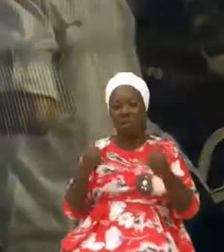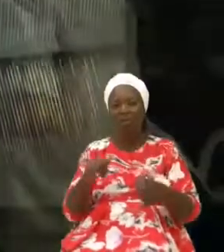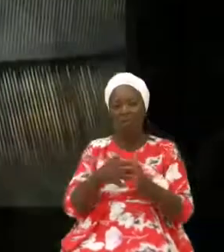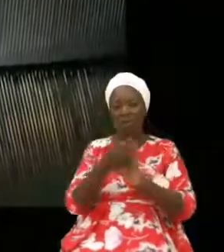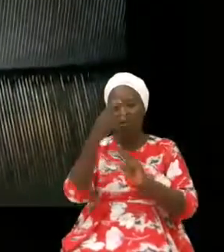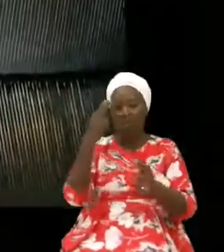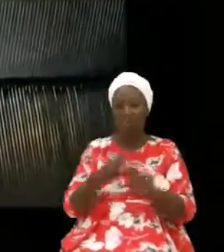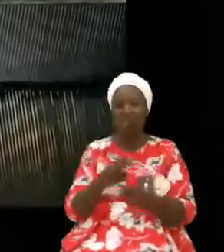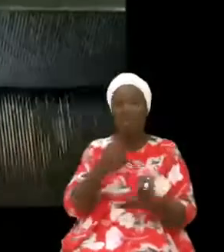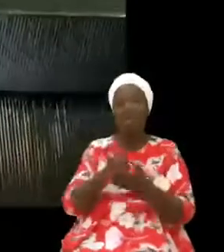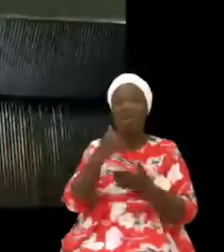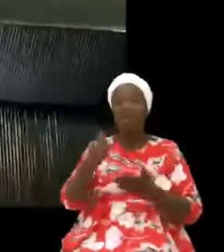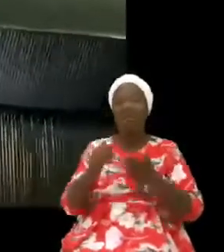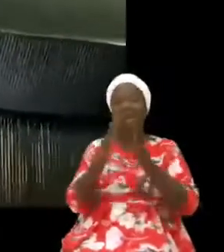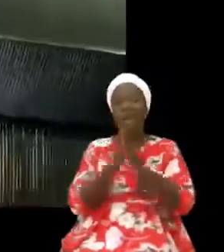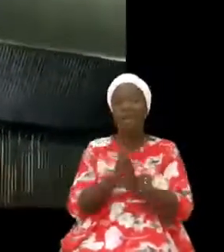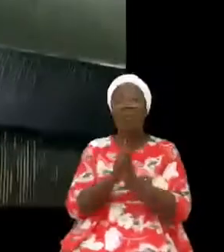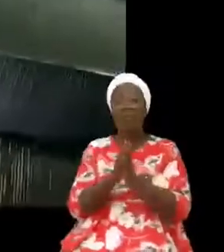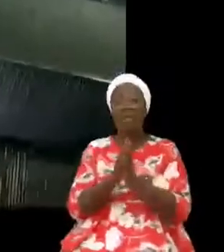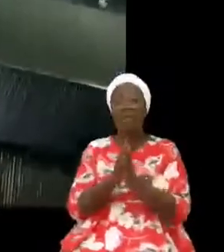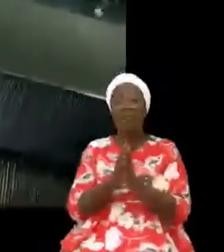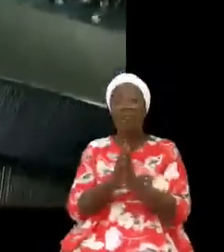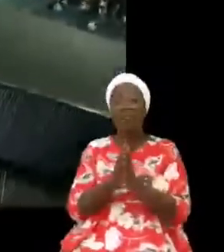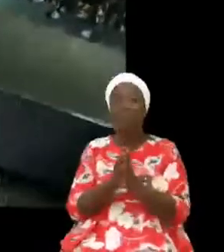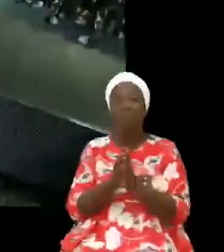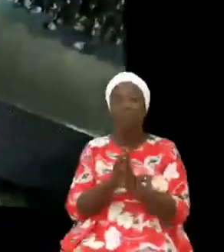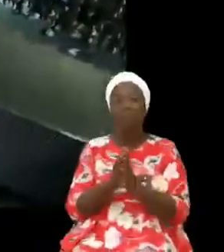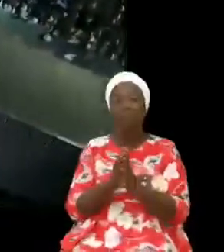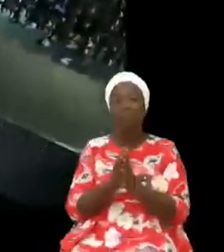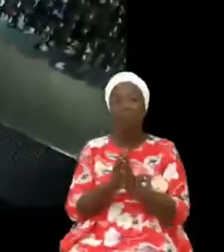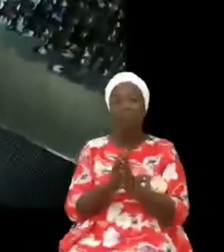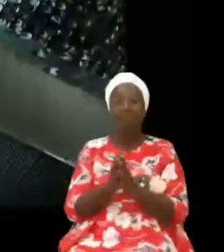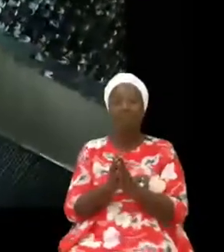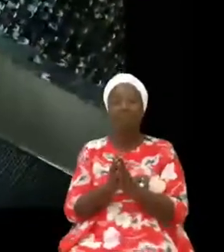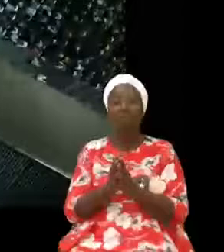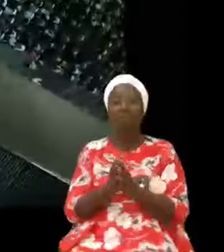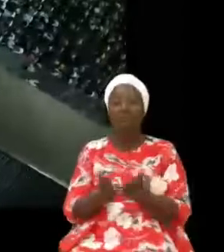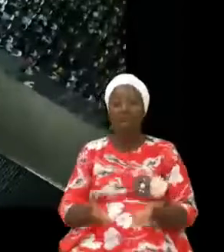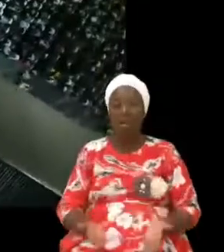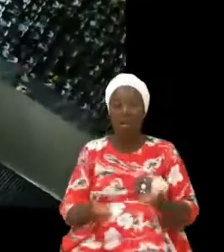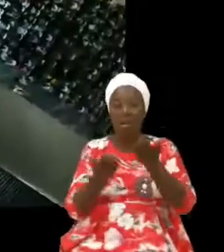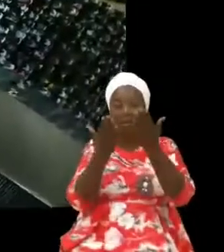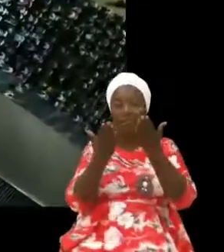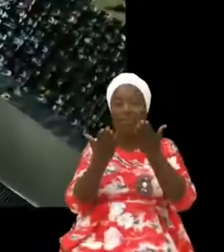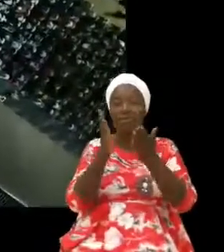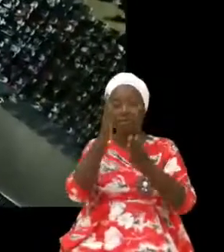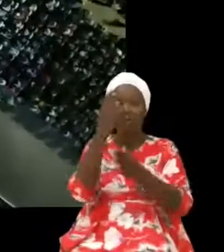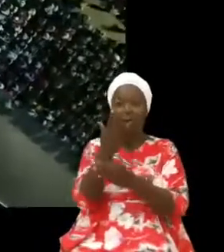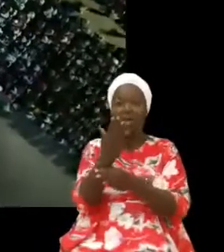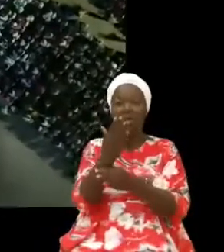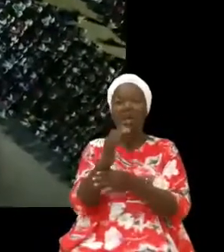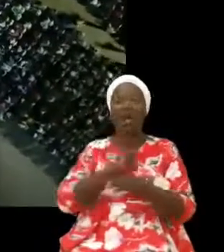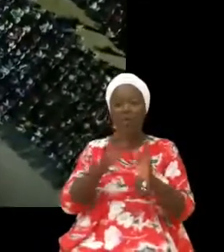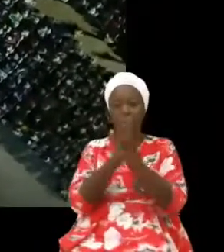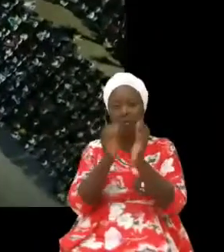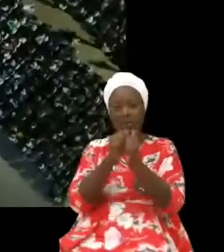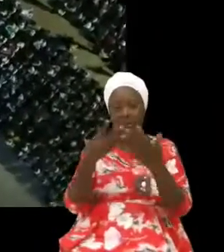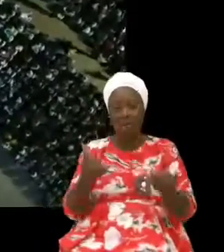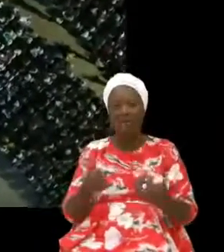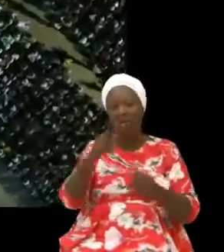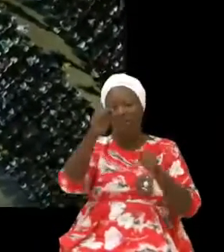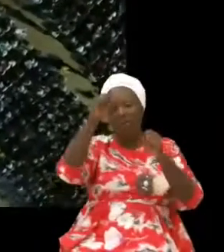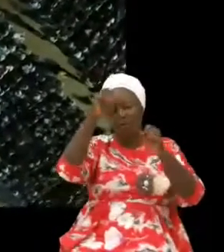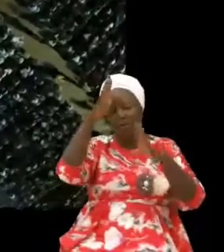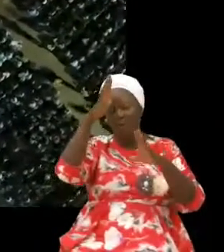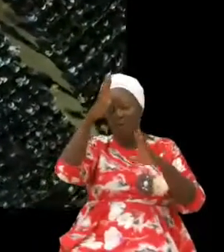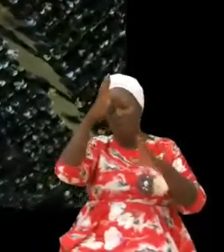to you now. Amen. I said salvation has come to you now. Amen. Keep up